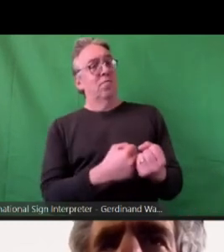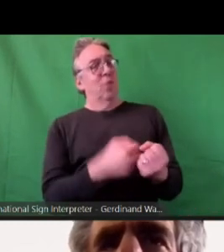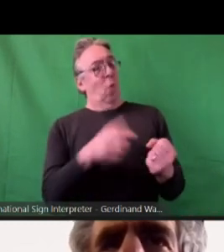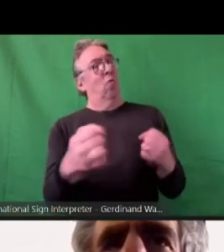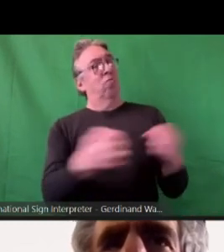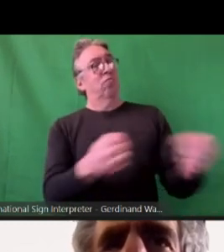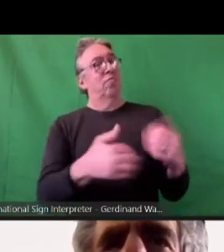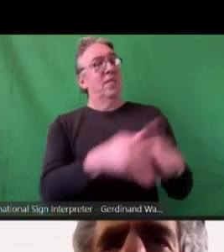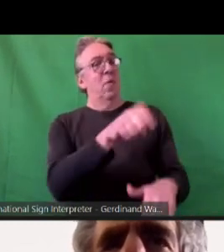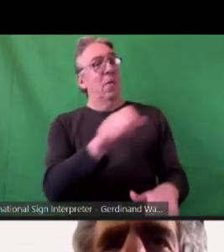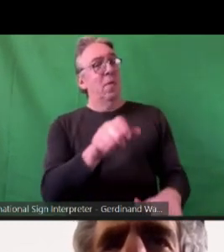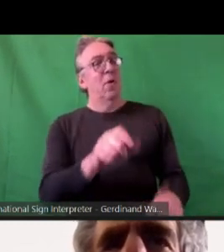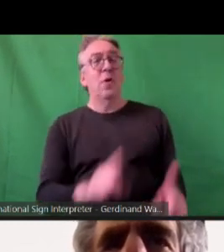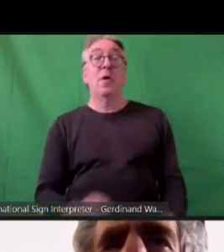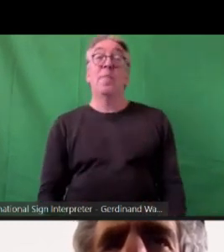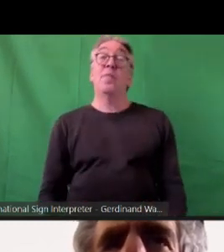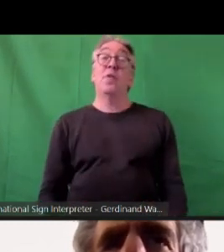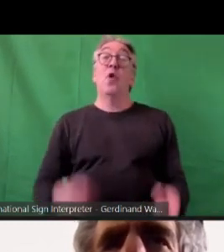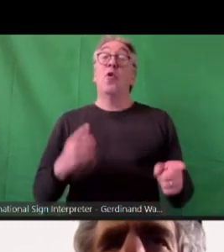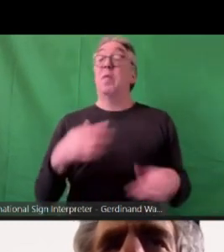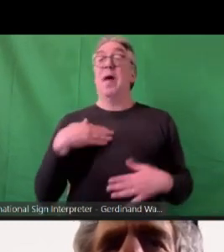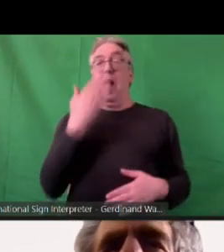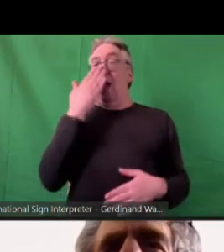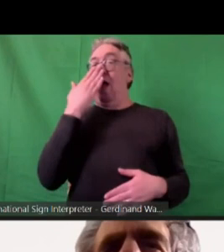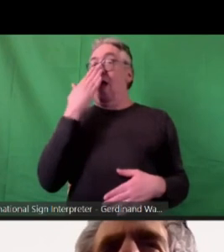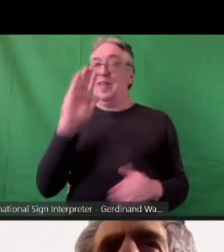board? So for me, it's attitude and